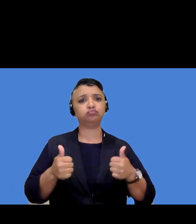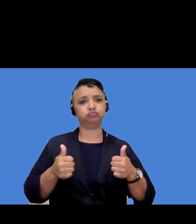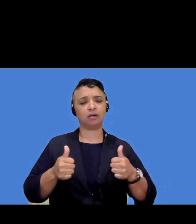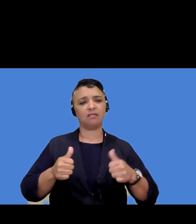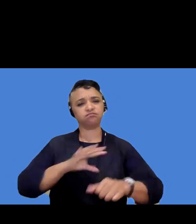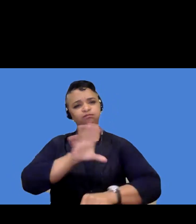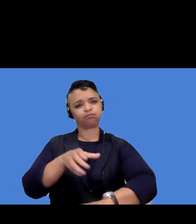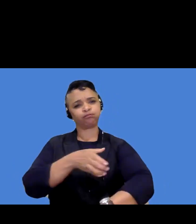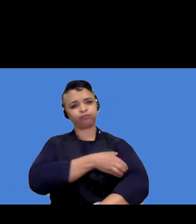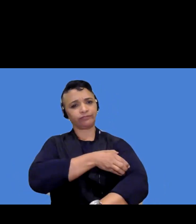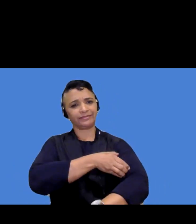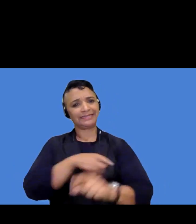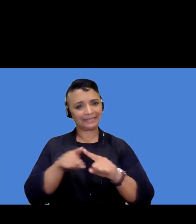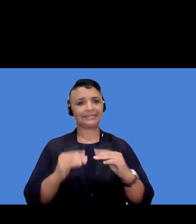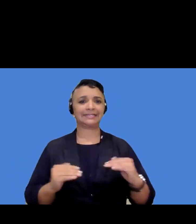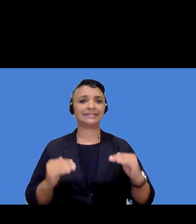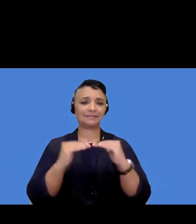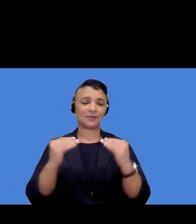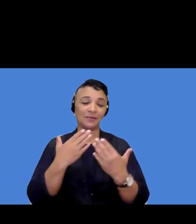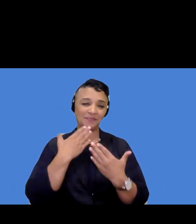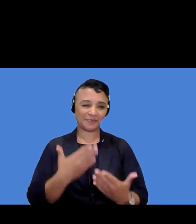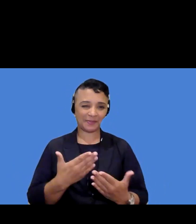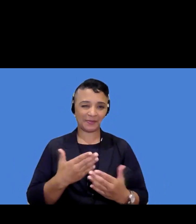and equal. Thank you so much. This is from my side.